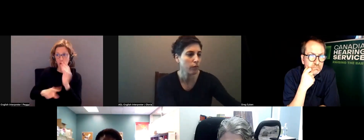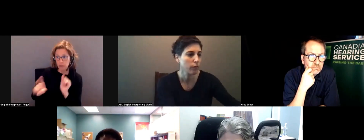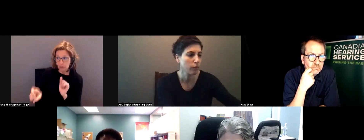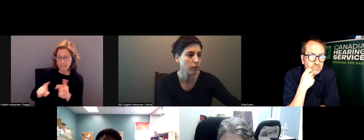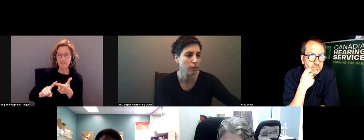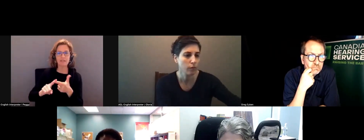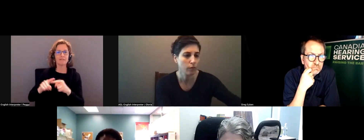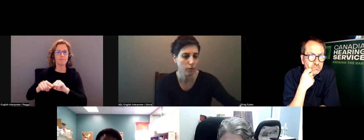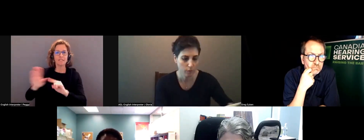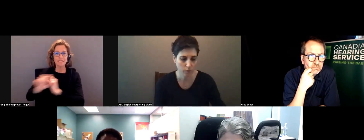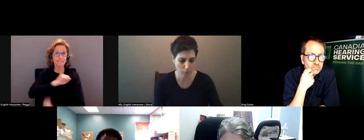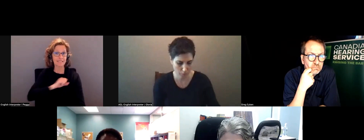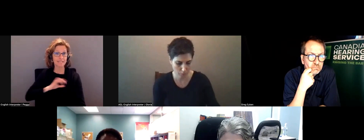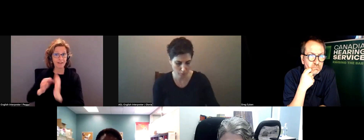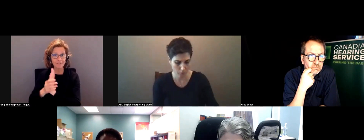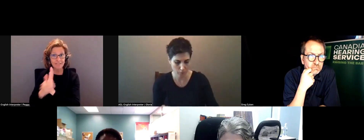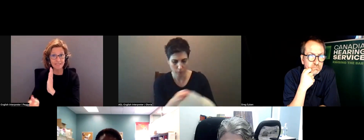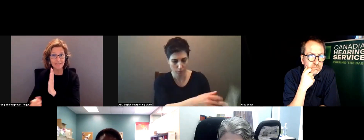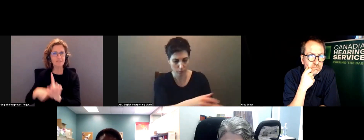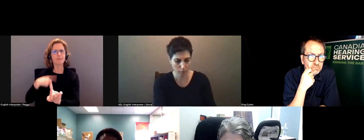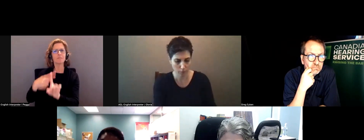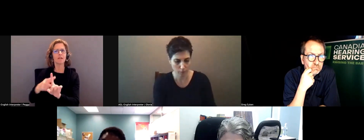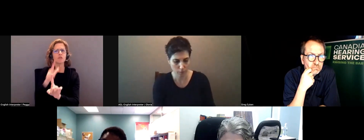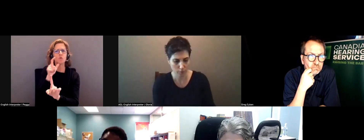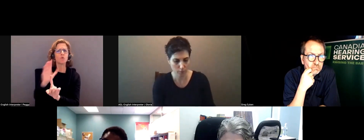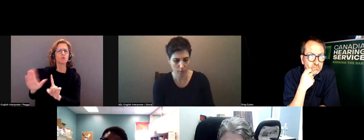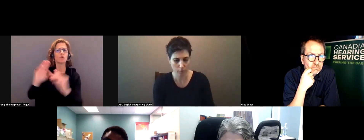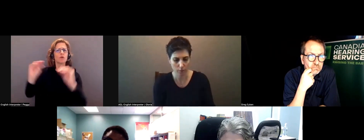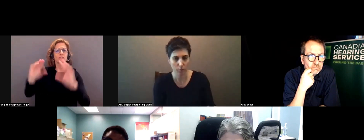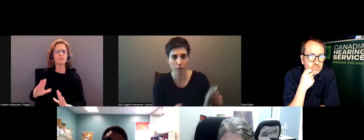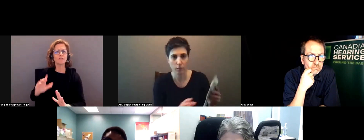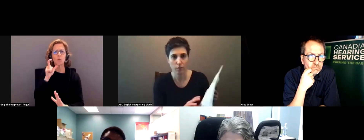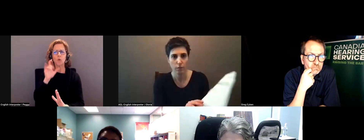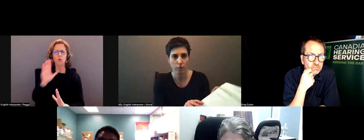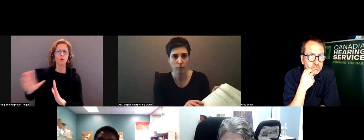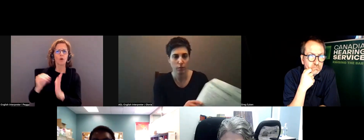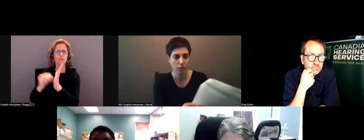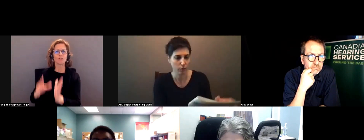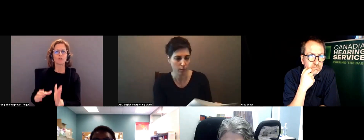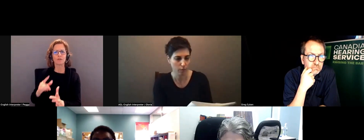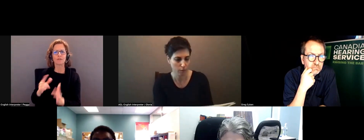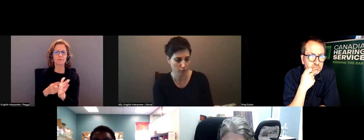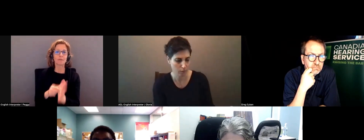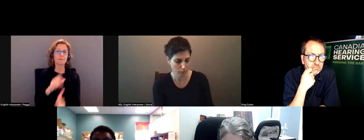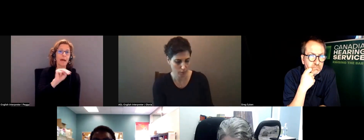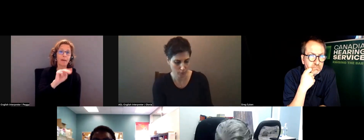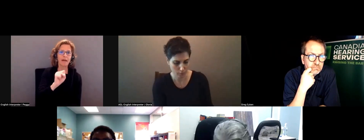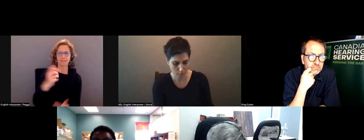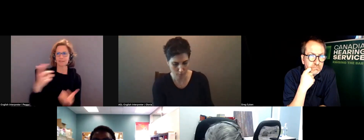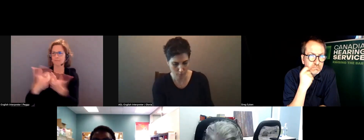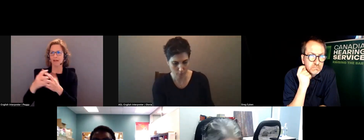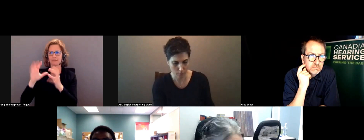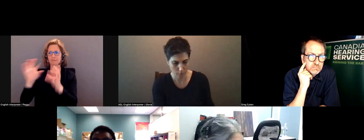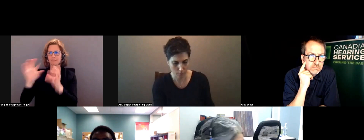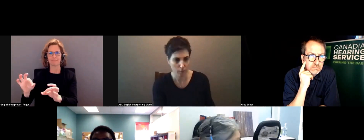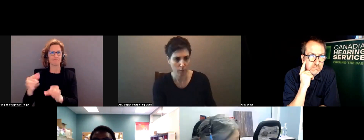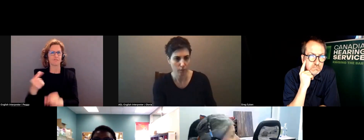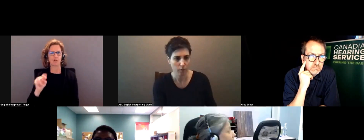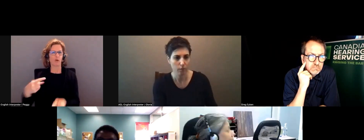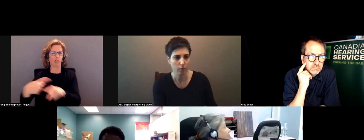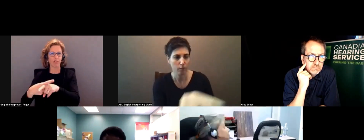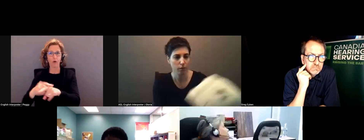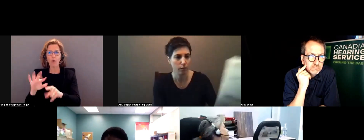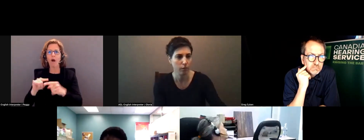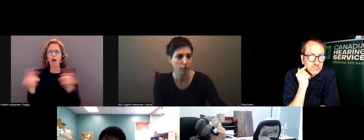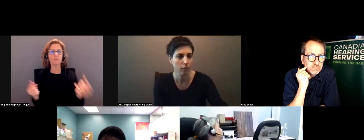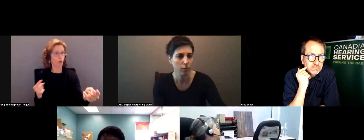needs of the learners and instructors. So we have seen, the Microsoft side with Teams, with SharePoint and how that